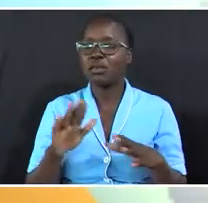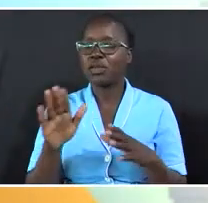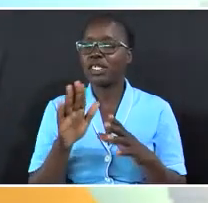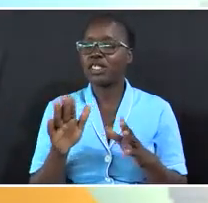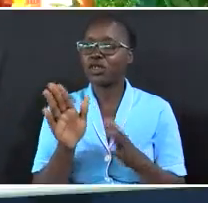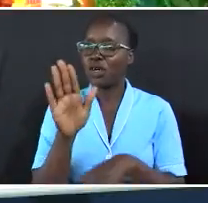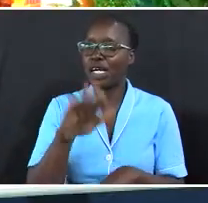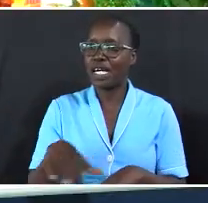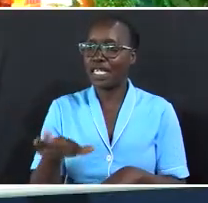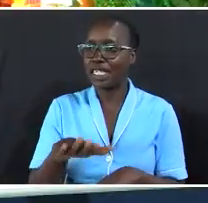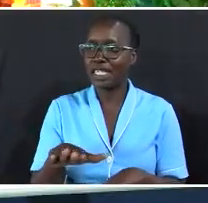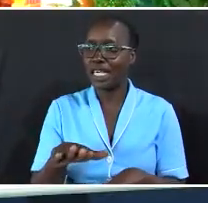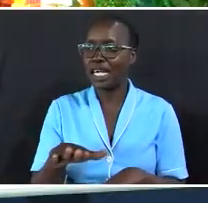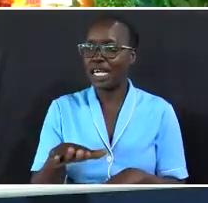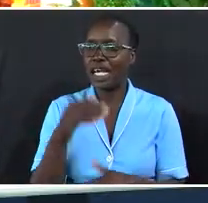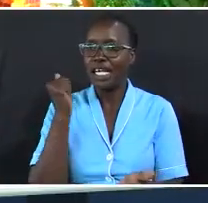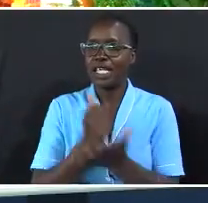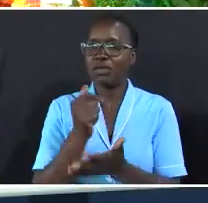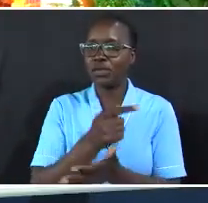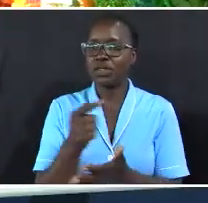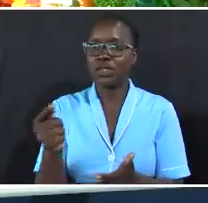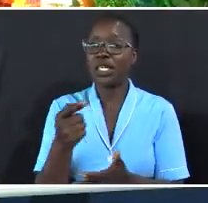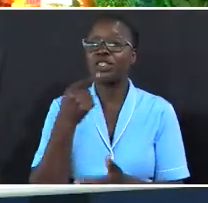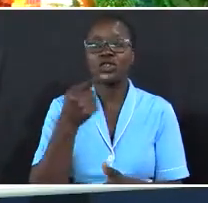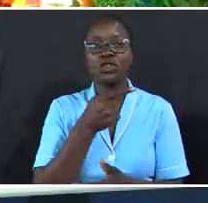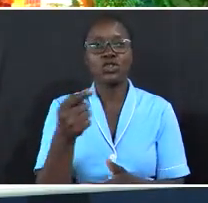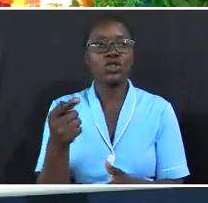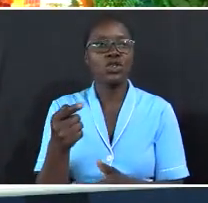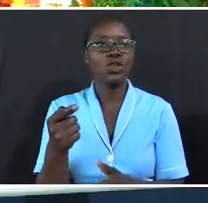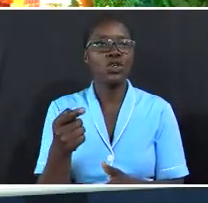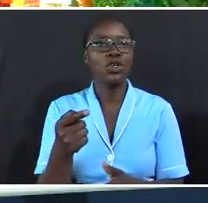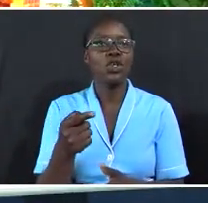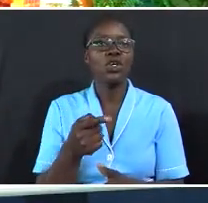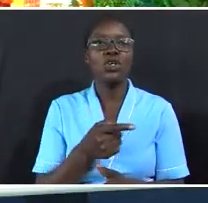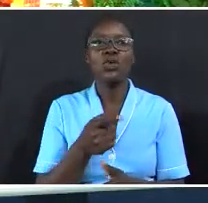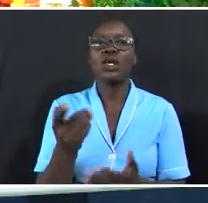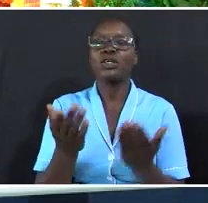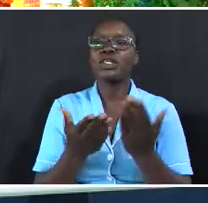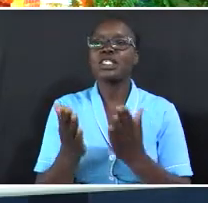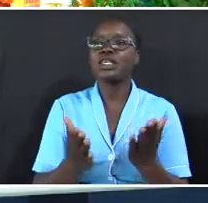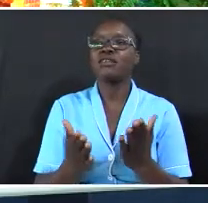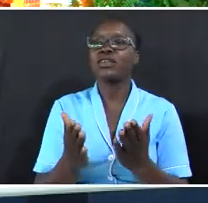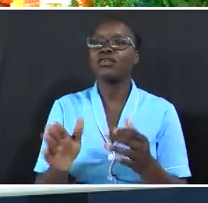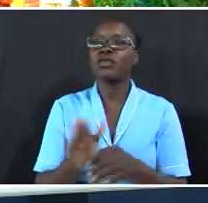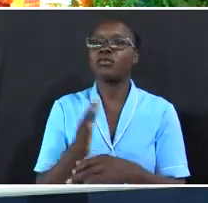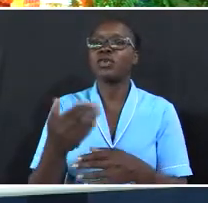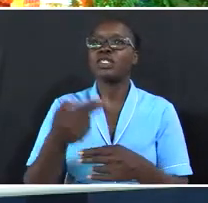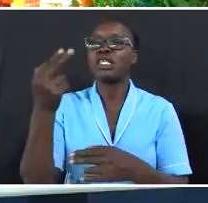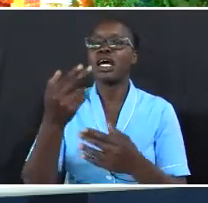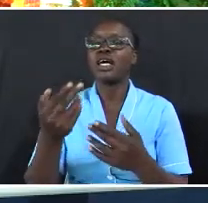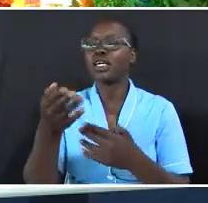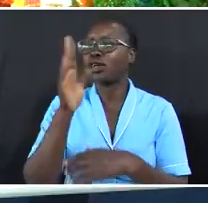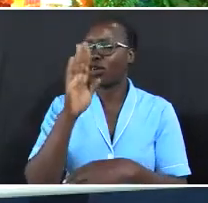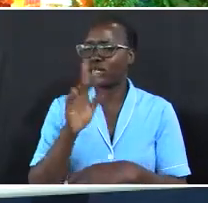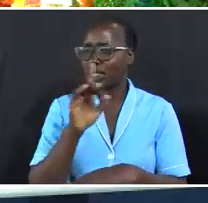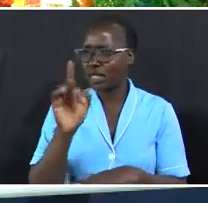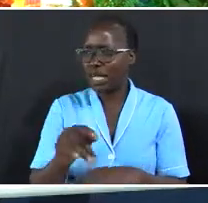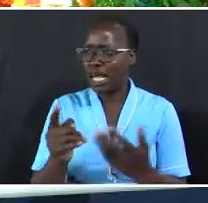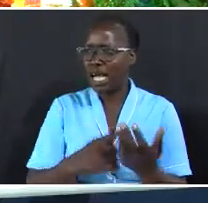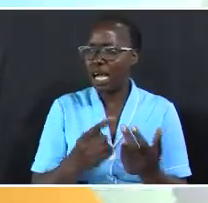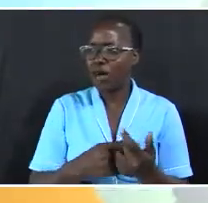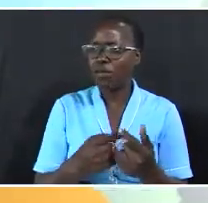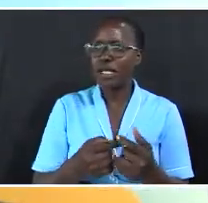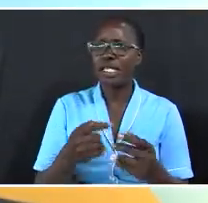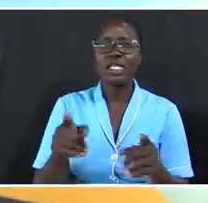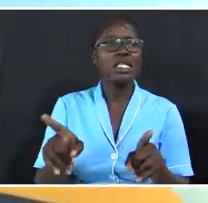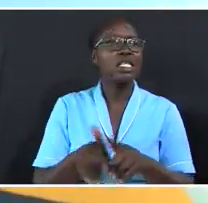plot labeled you and told you are the servant of the Most High God. Has anyone called you that name? How many have been called